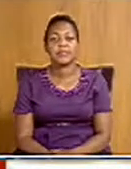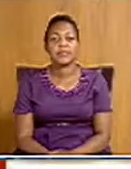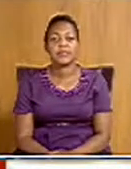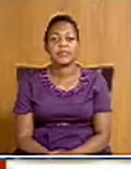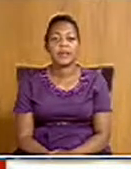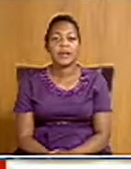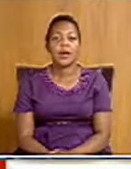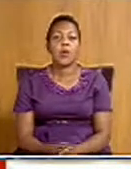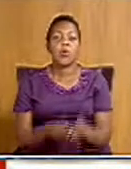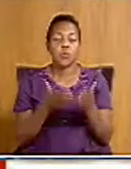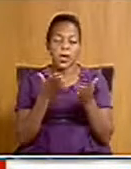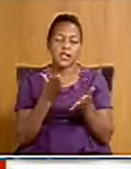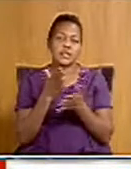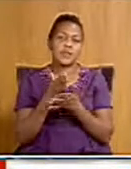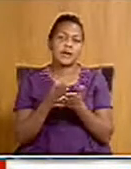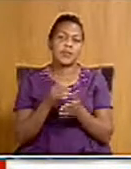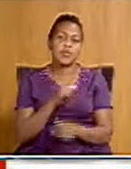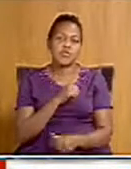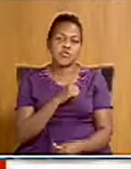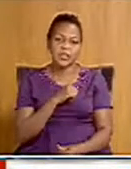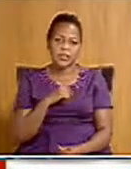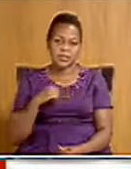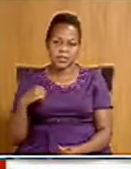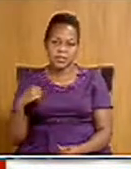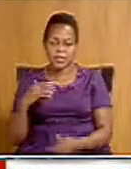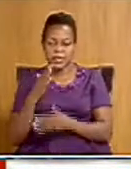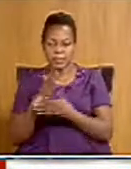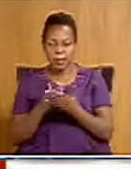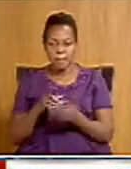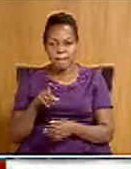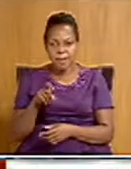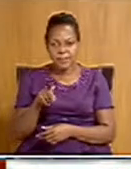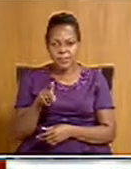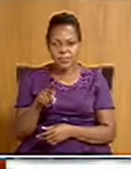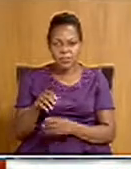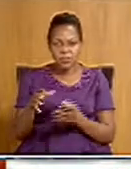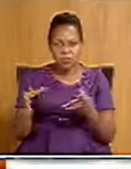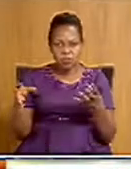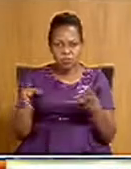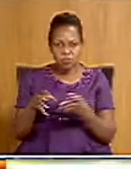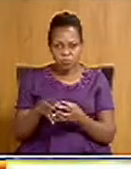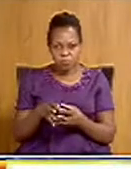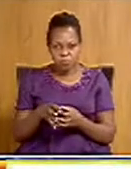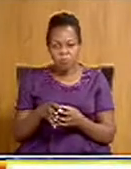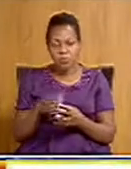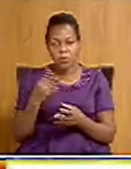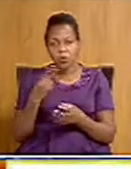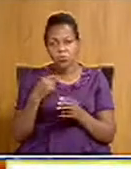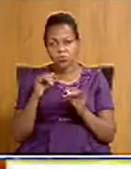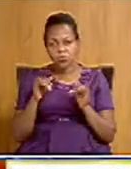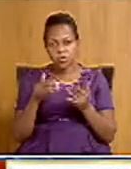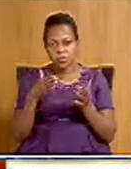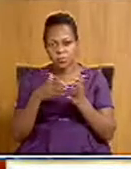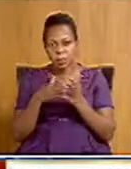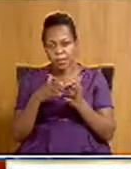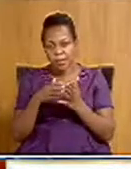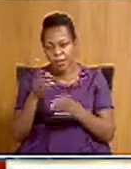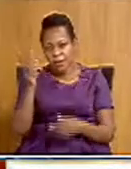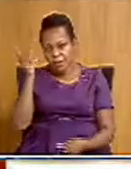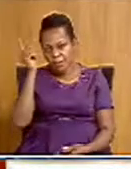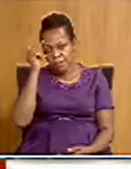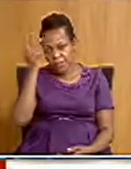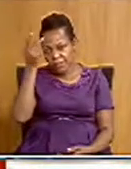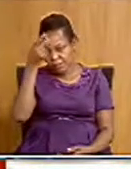There was some resistance by some parasite groups to our policies of